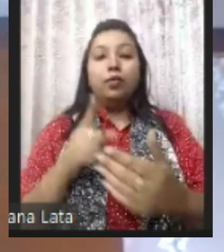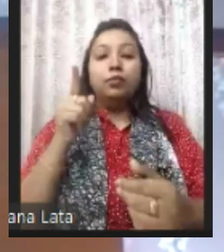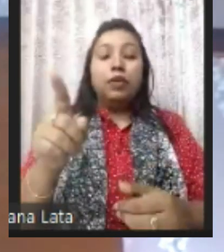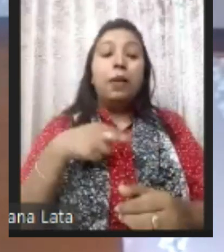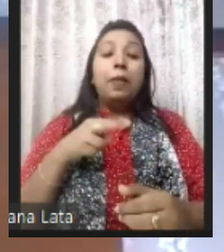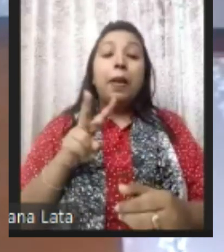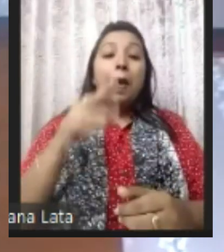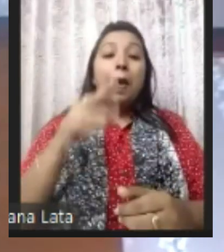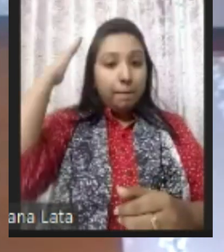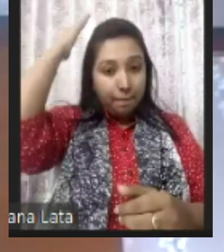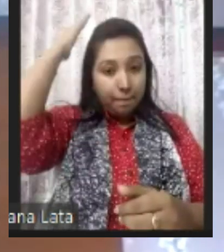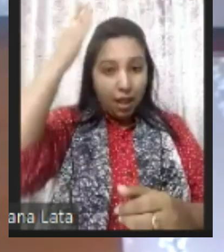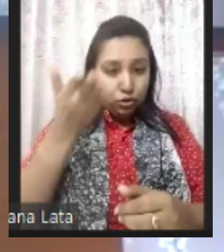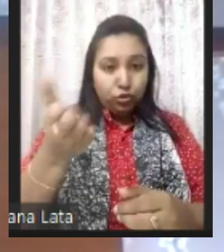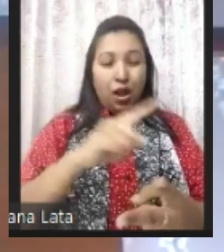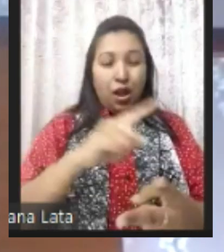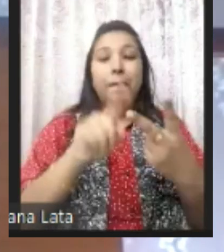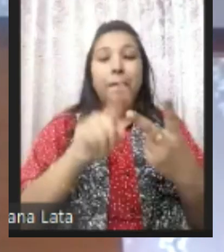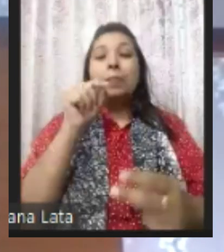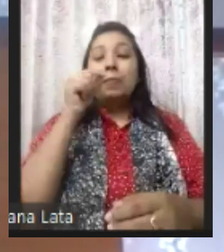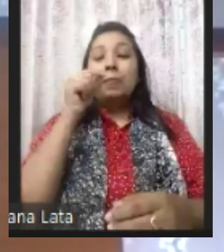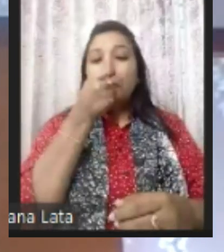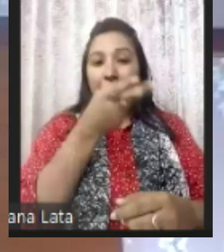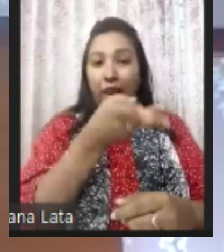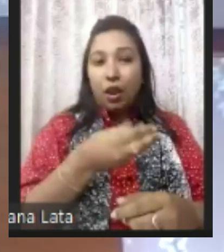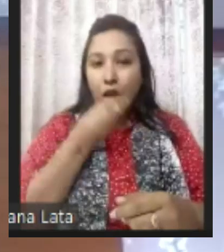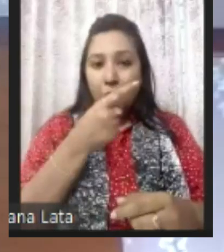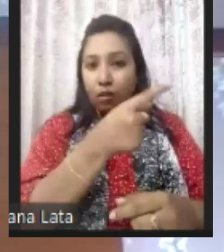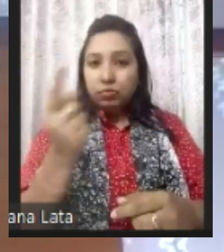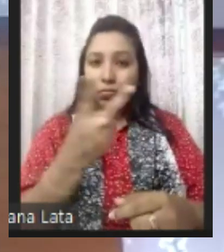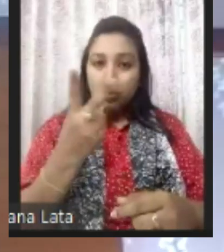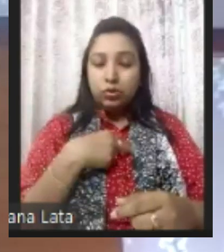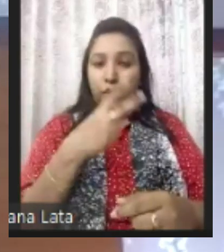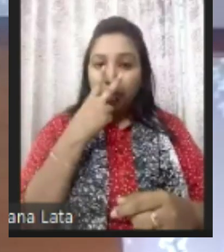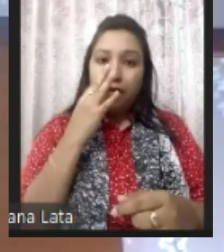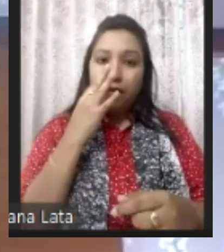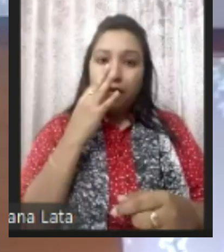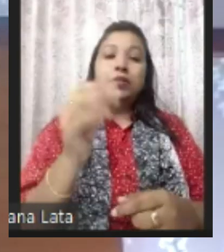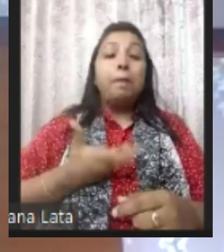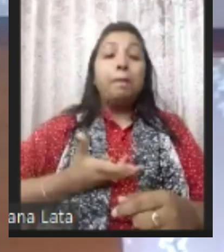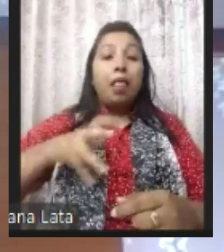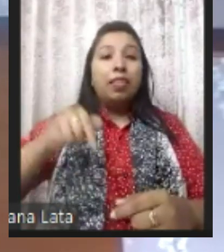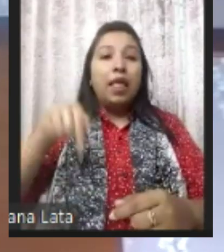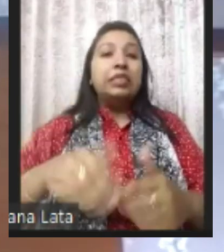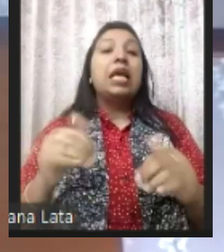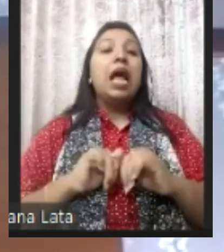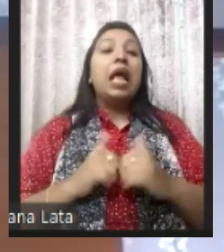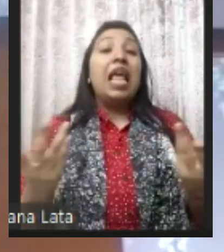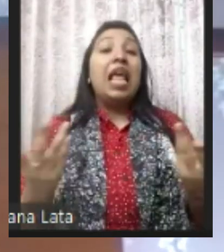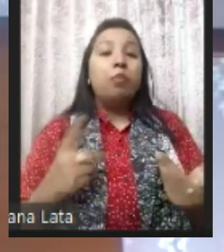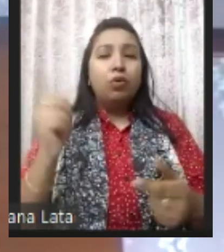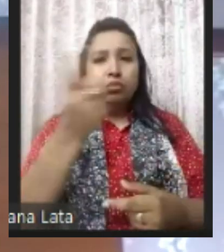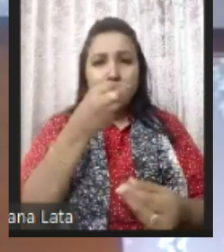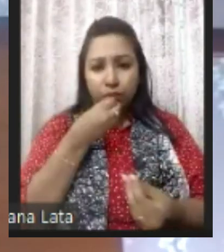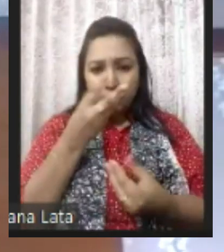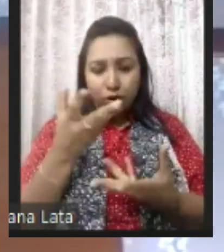about the inclusive agenda and inclusion in Bangladesh, particularly when Bhaskar was talking,